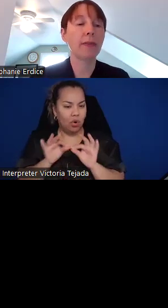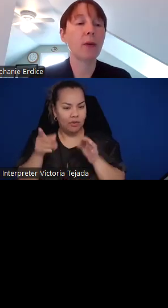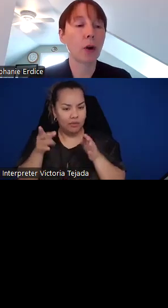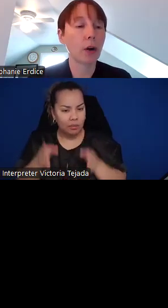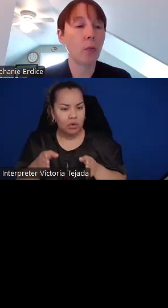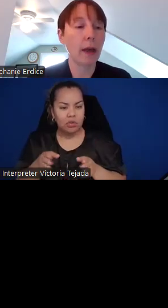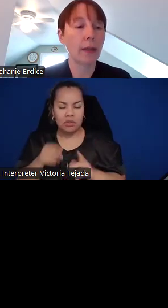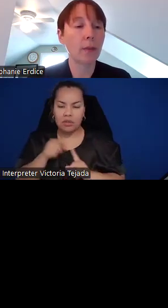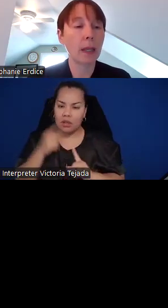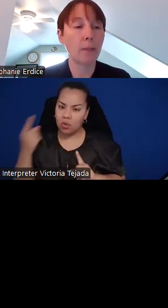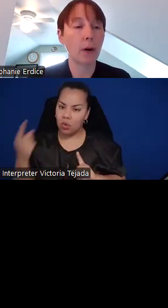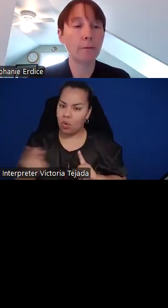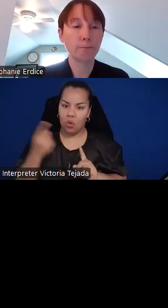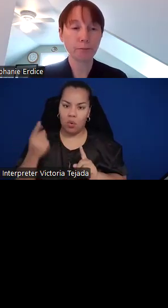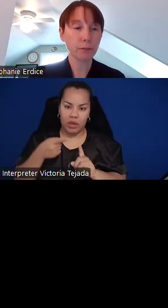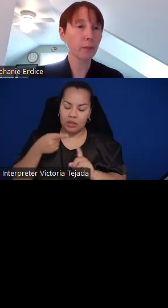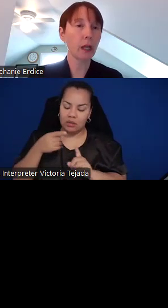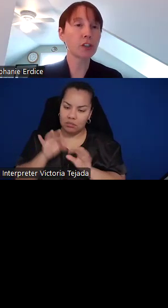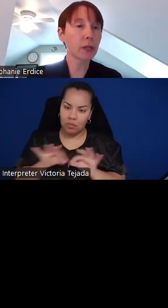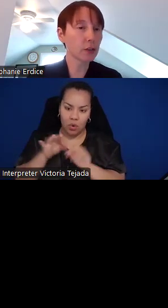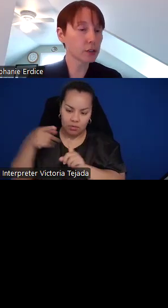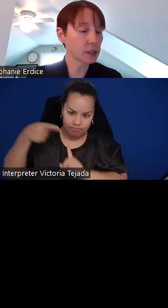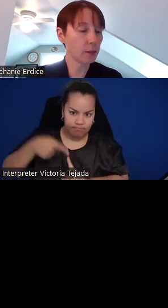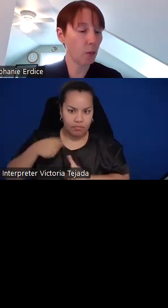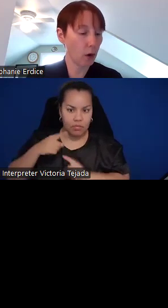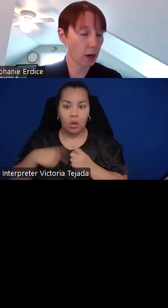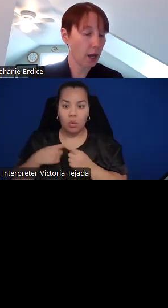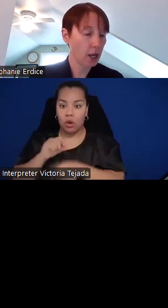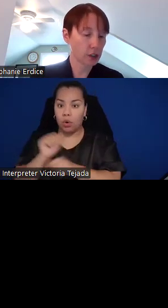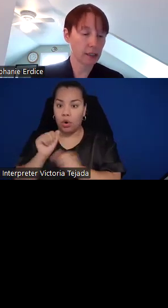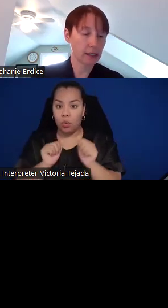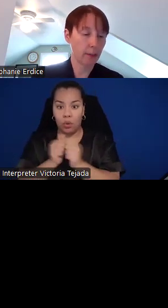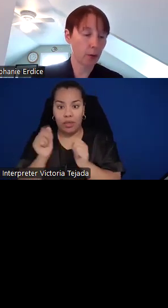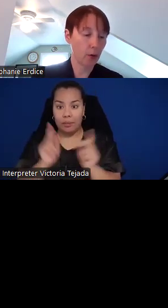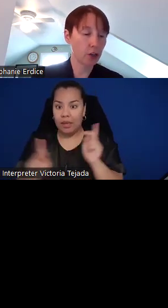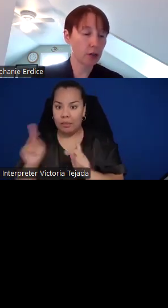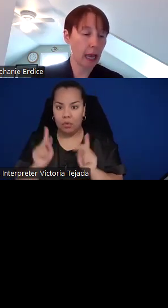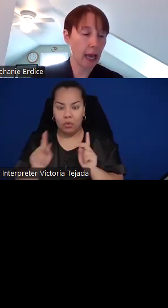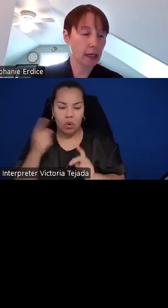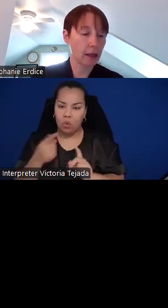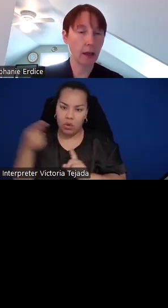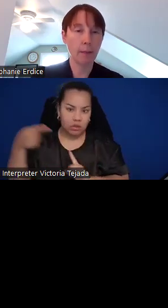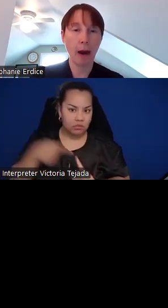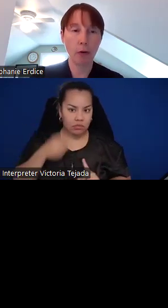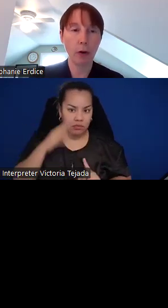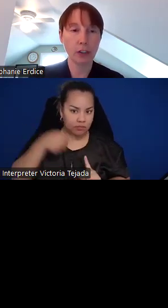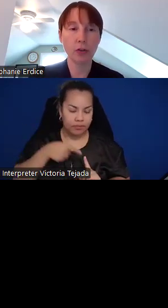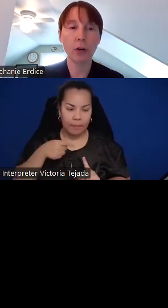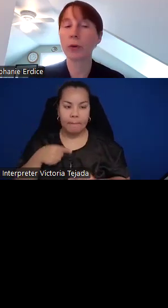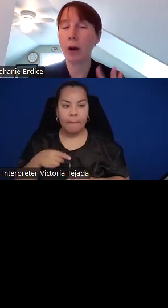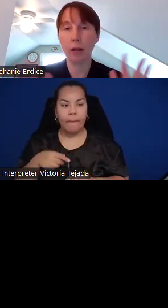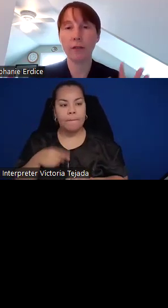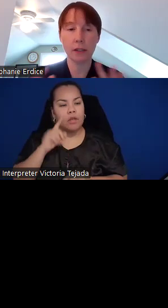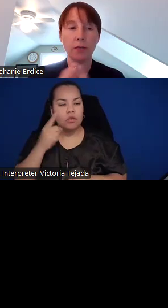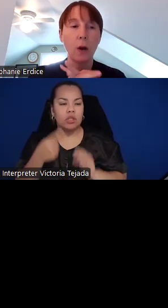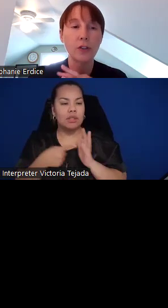to when they work with people. And so here's some more just as a sample, and you'll get the PowerPoint so you